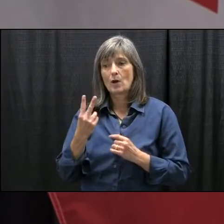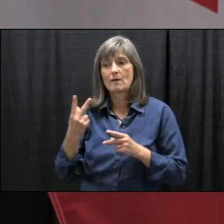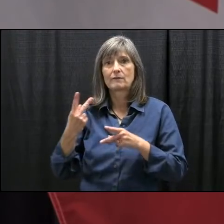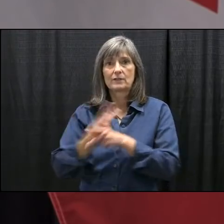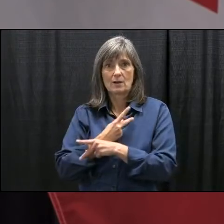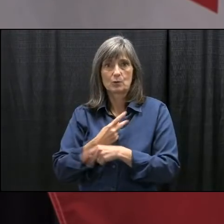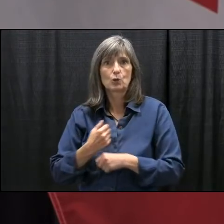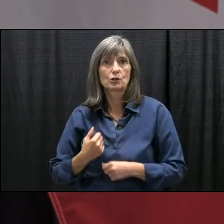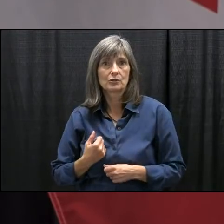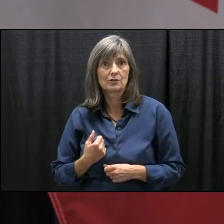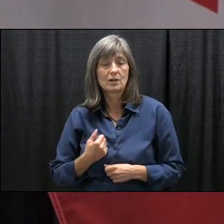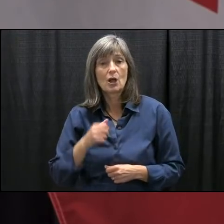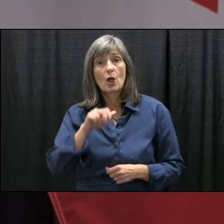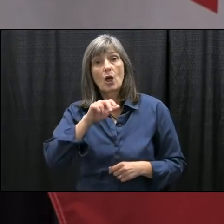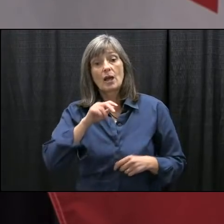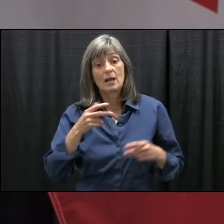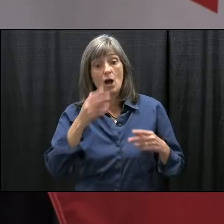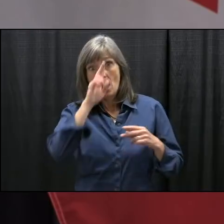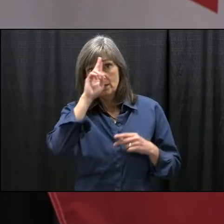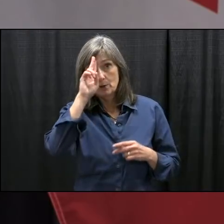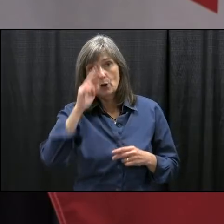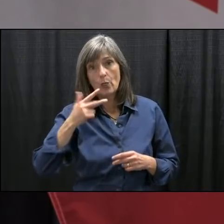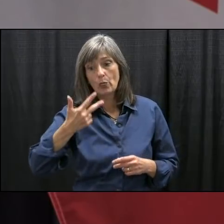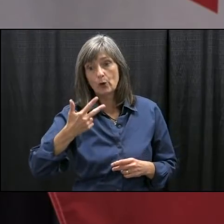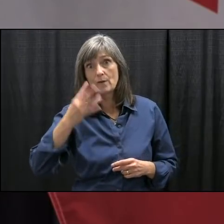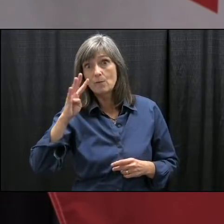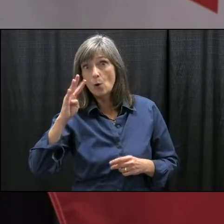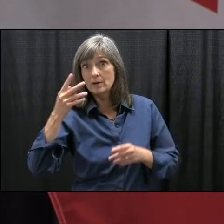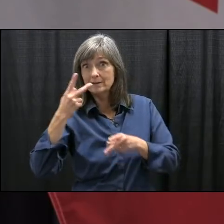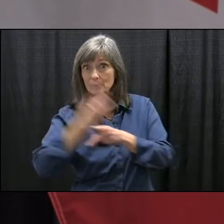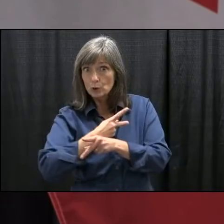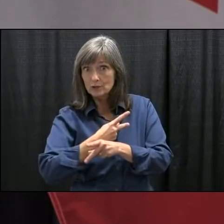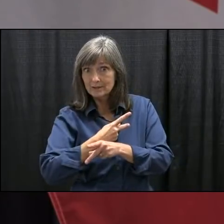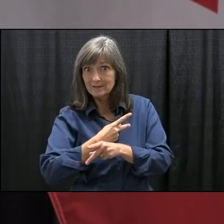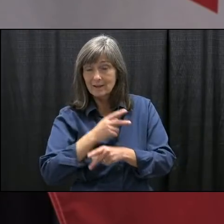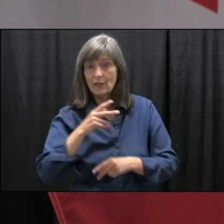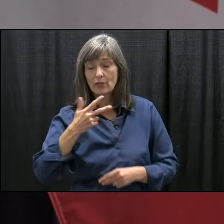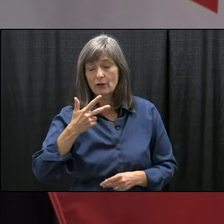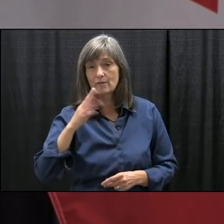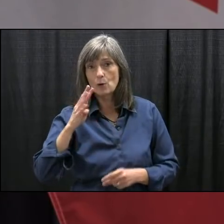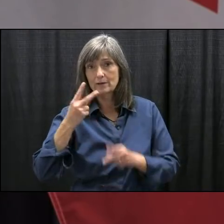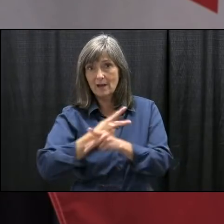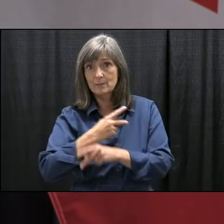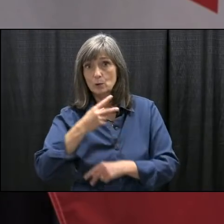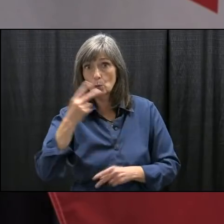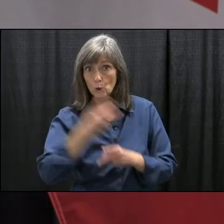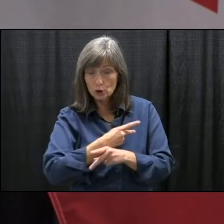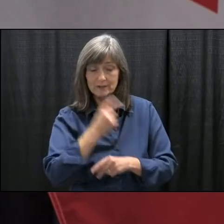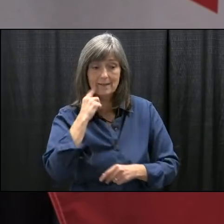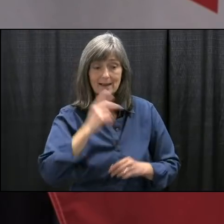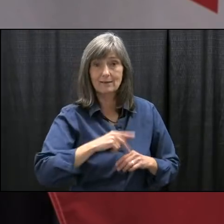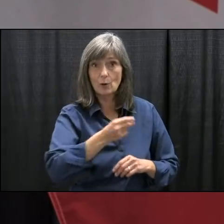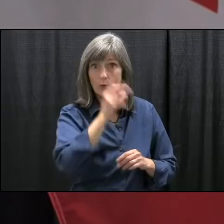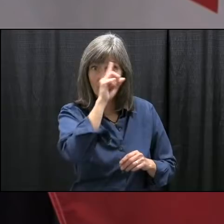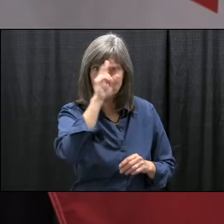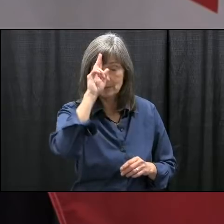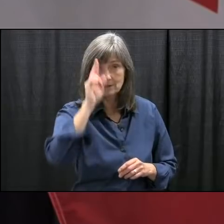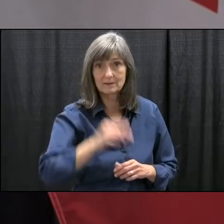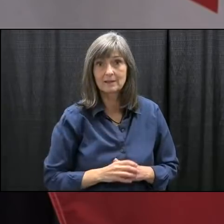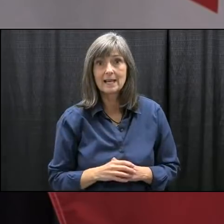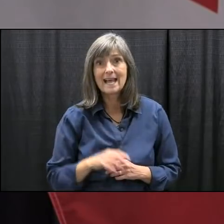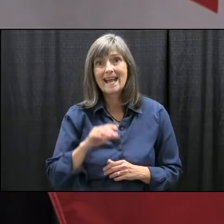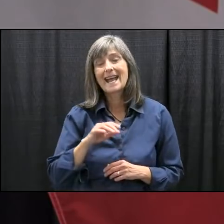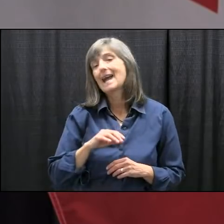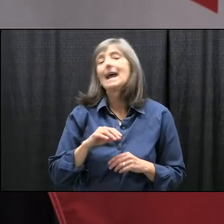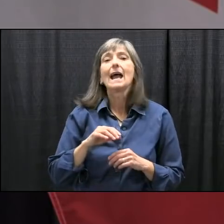likely to be hospitalized with COVID-19, and 8 times more likely to die. And I think in the briefing yesterday, and I think I used that